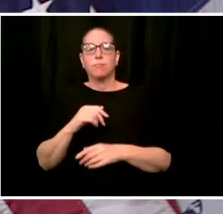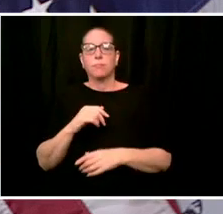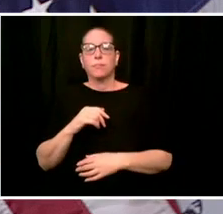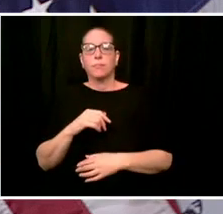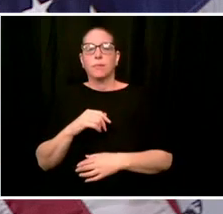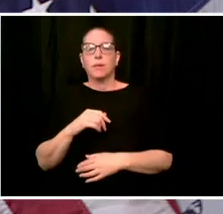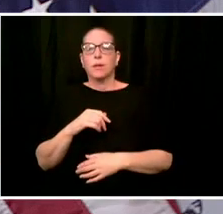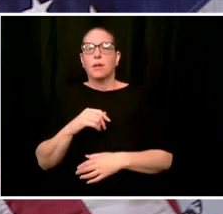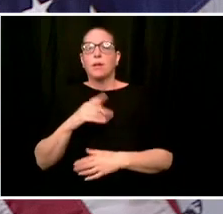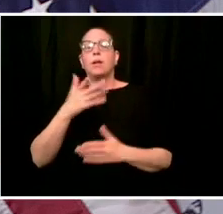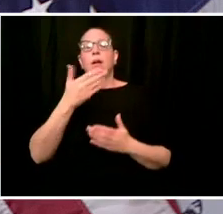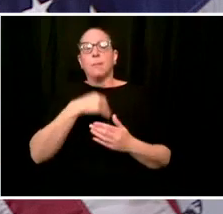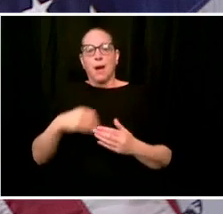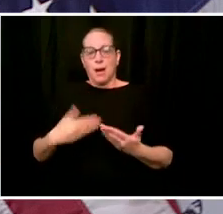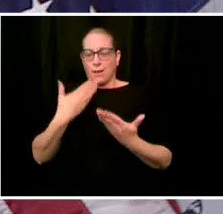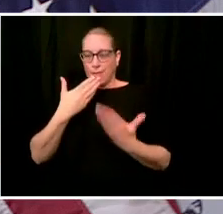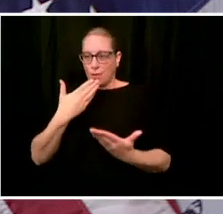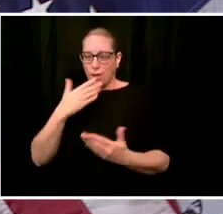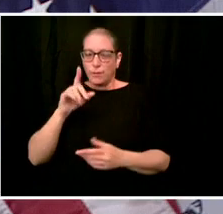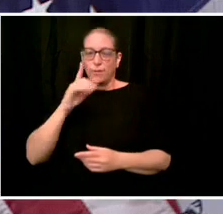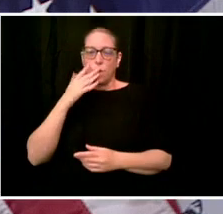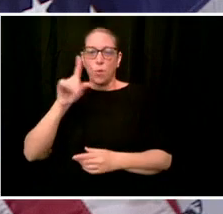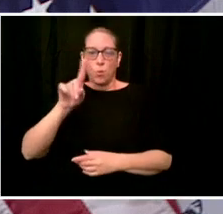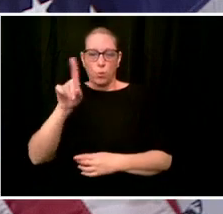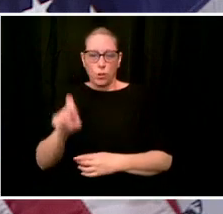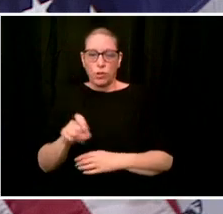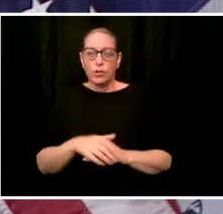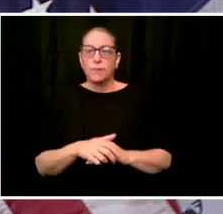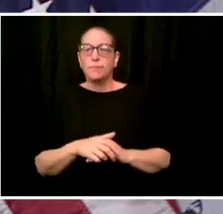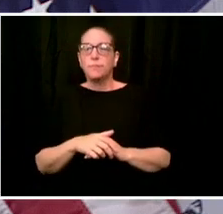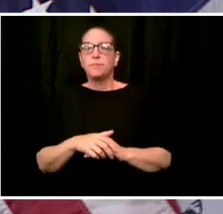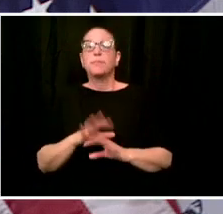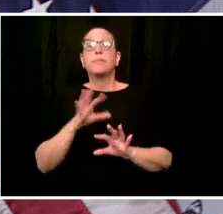question. It's very important, and I'll start and I'll turn to Dr. Barbeau.